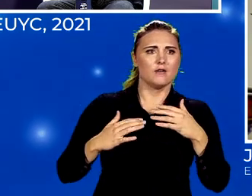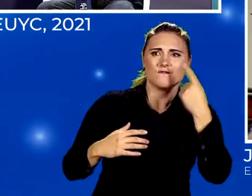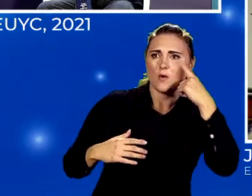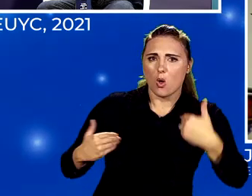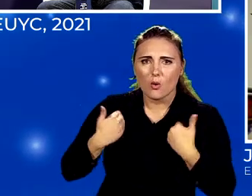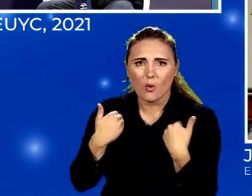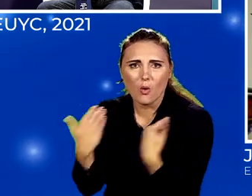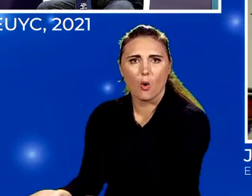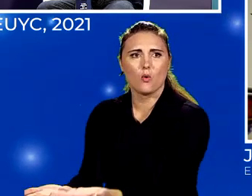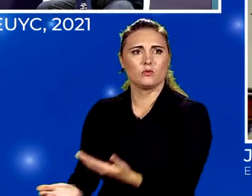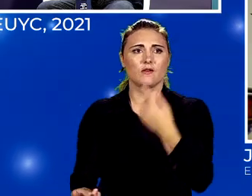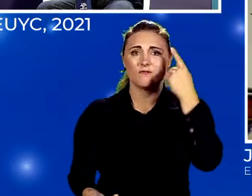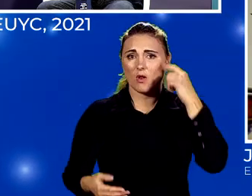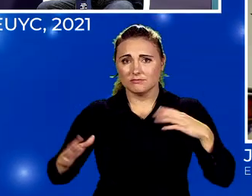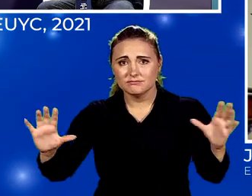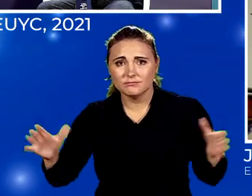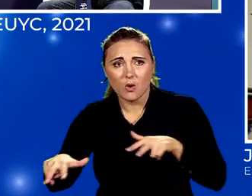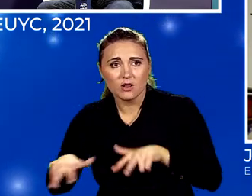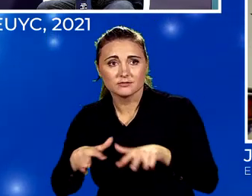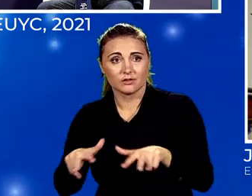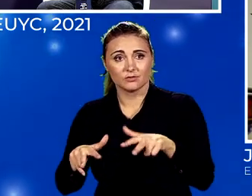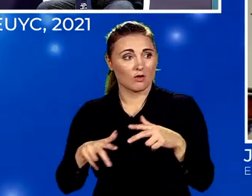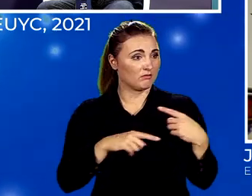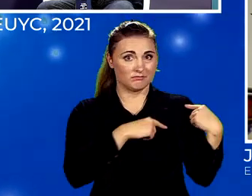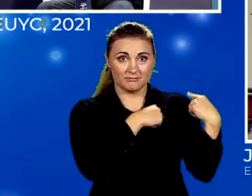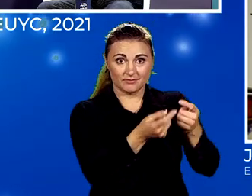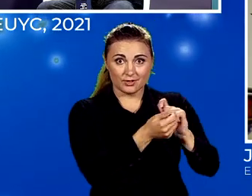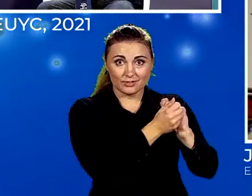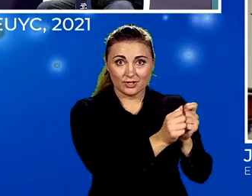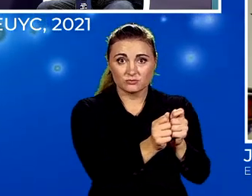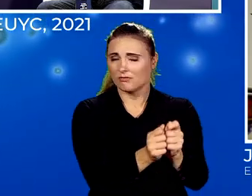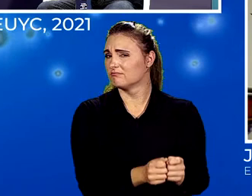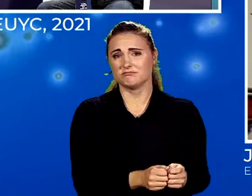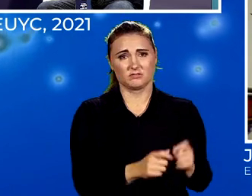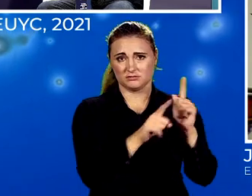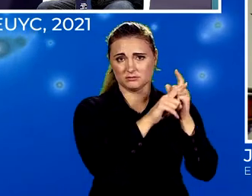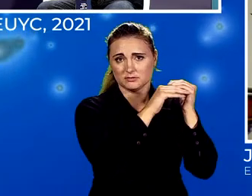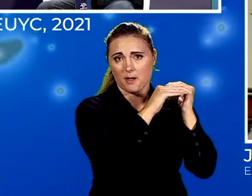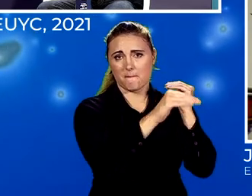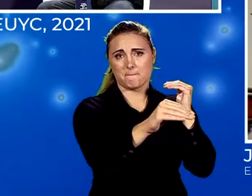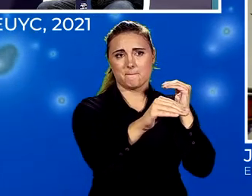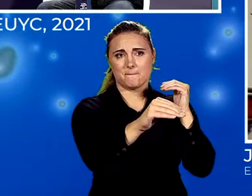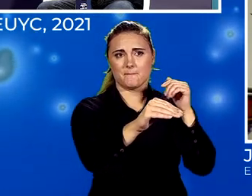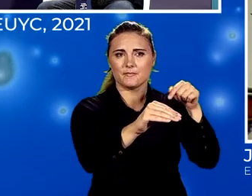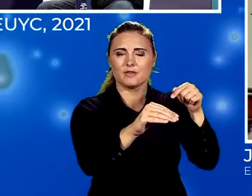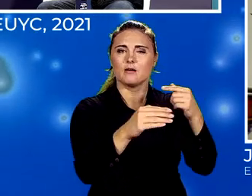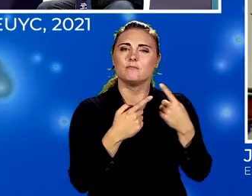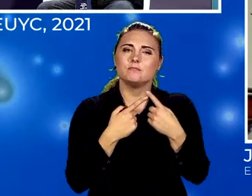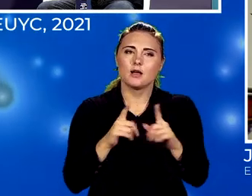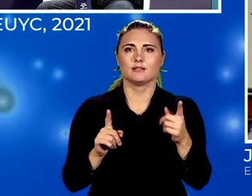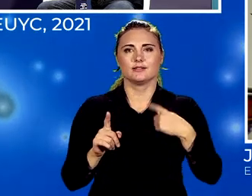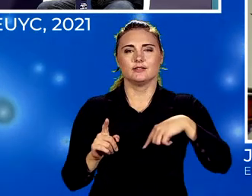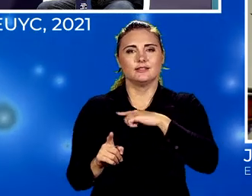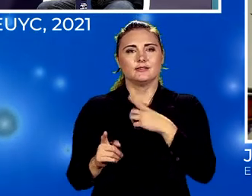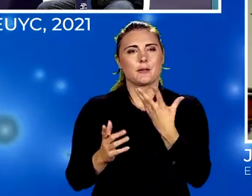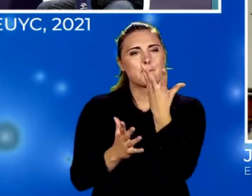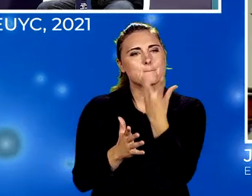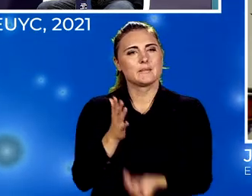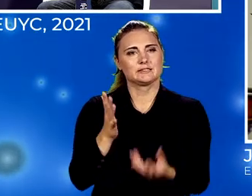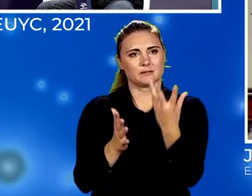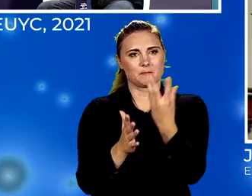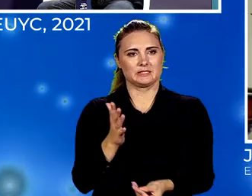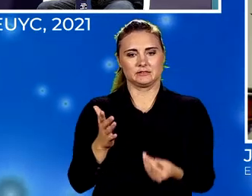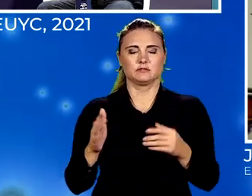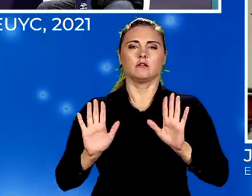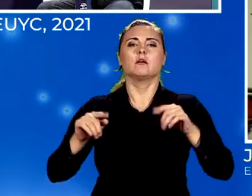community. That doesn't change. It's always there. What I am missing, and I can speak only for Slovenia, is